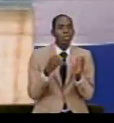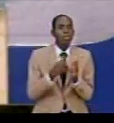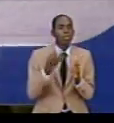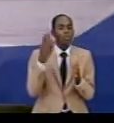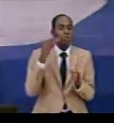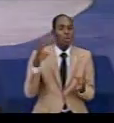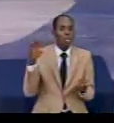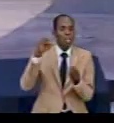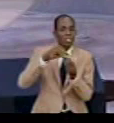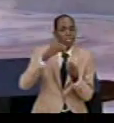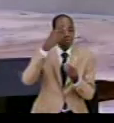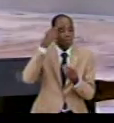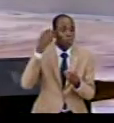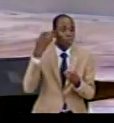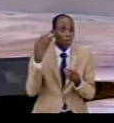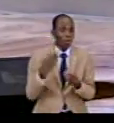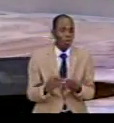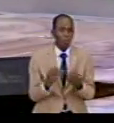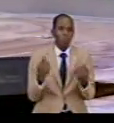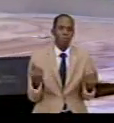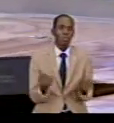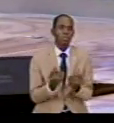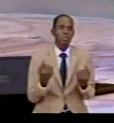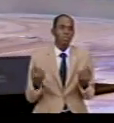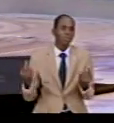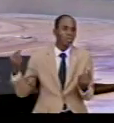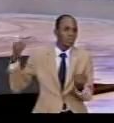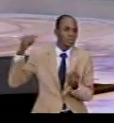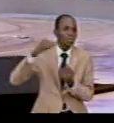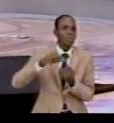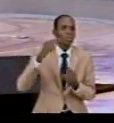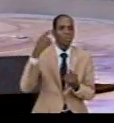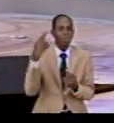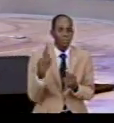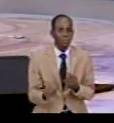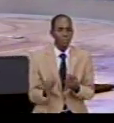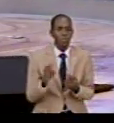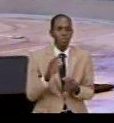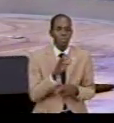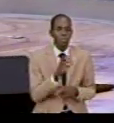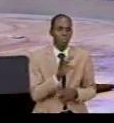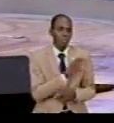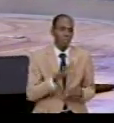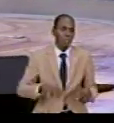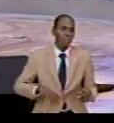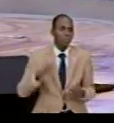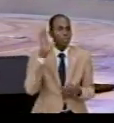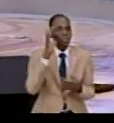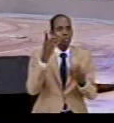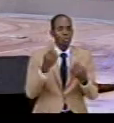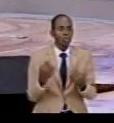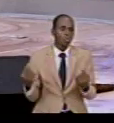of transgressions, till the siege should come. Till the